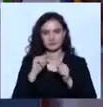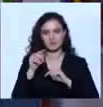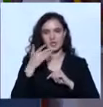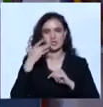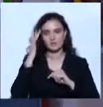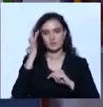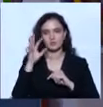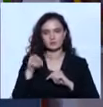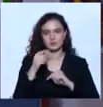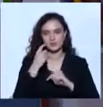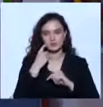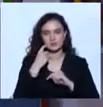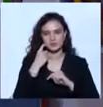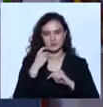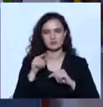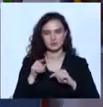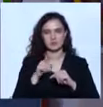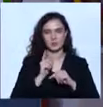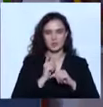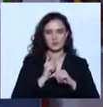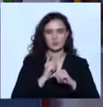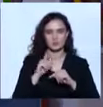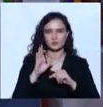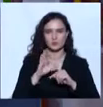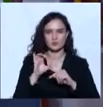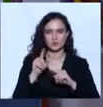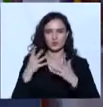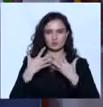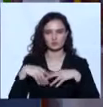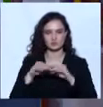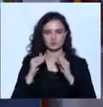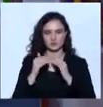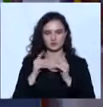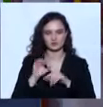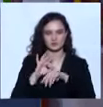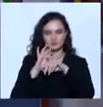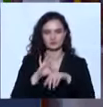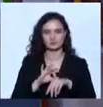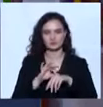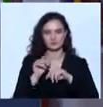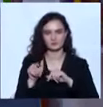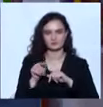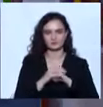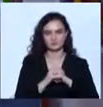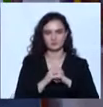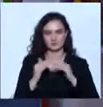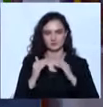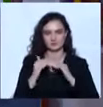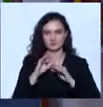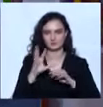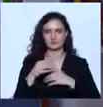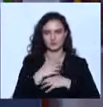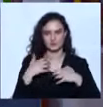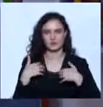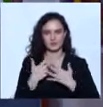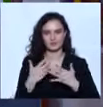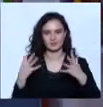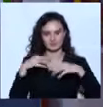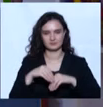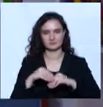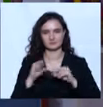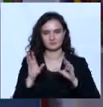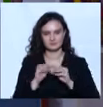California, where he's eventually accepted into Scott's family home as a highly beloved house pet, happily